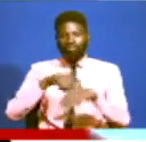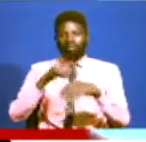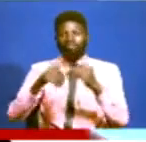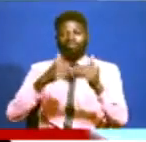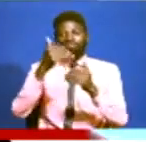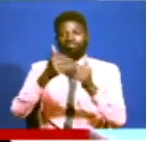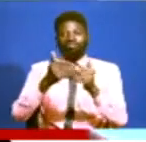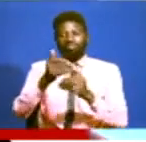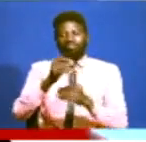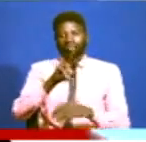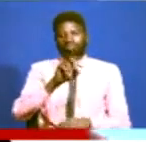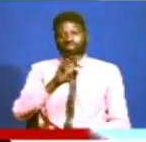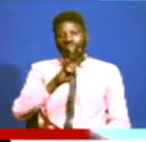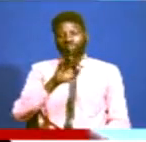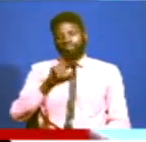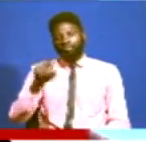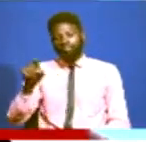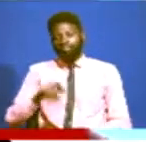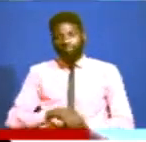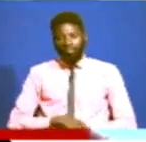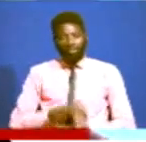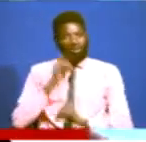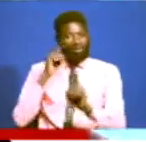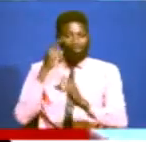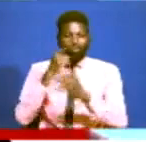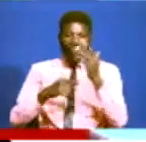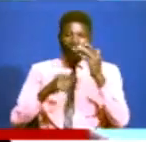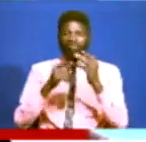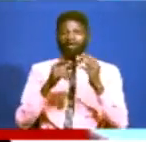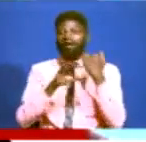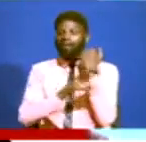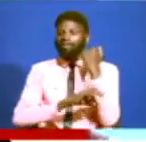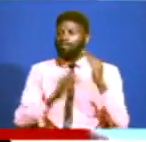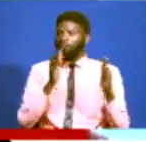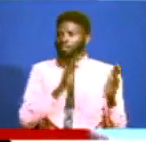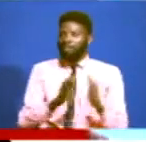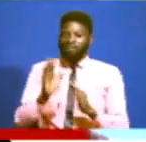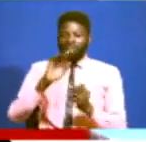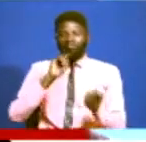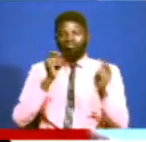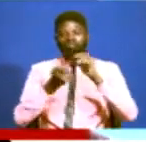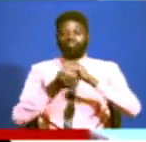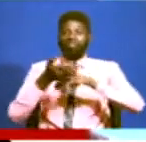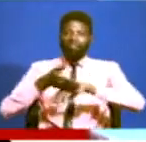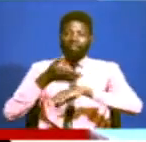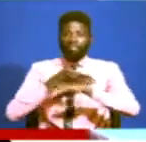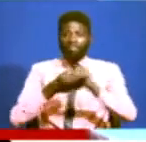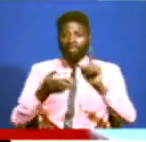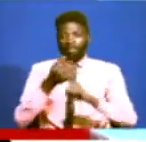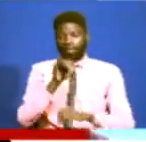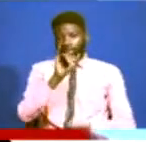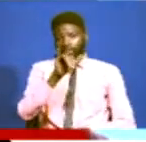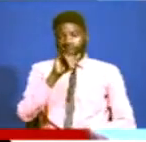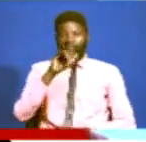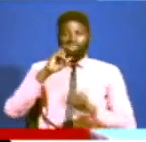This is part of the country's economic long-term turnaround plan. To achieve this, the government will embark